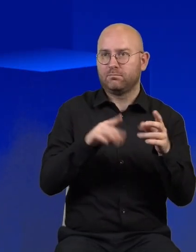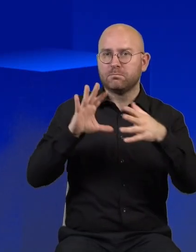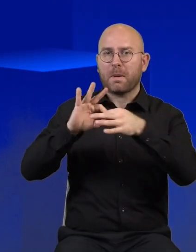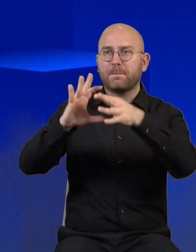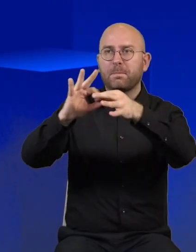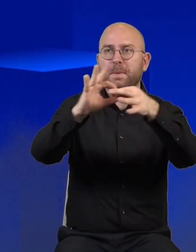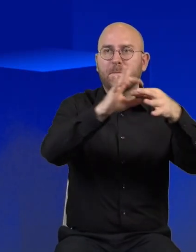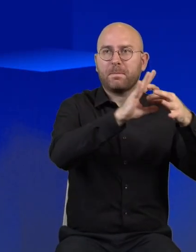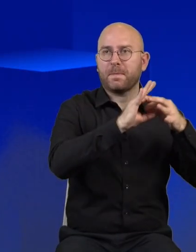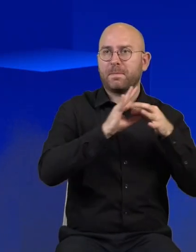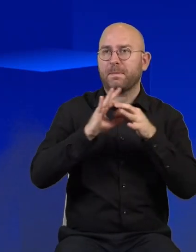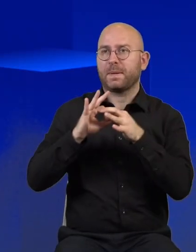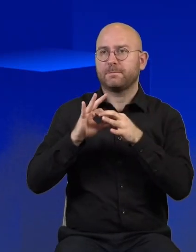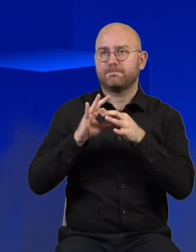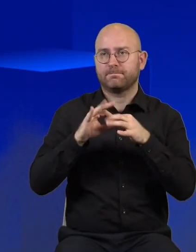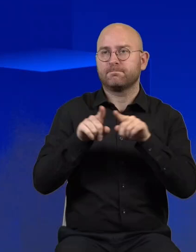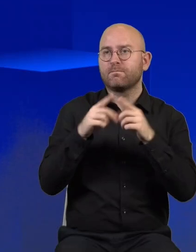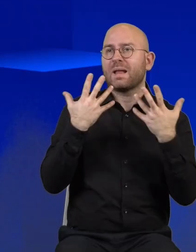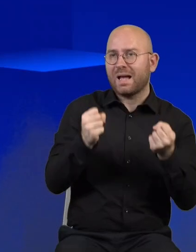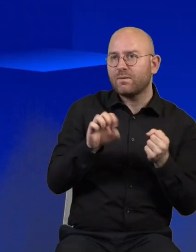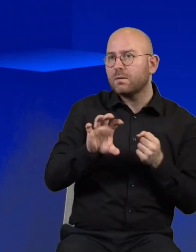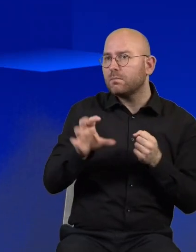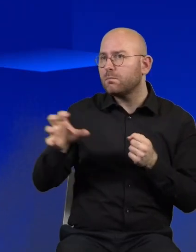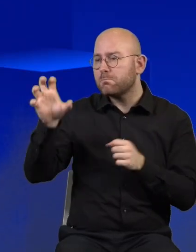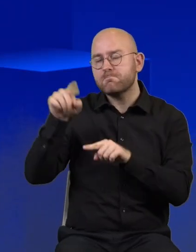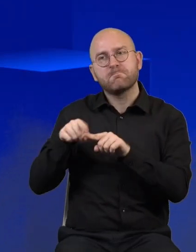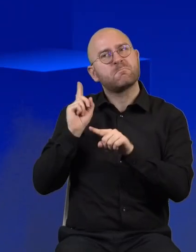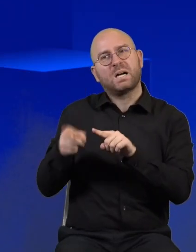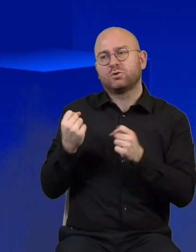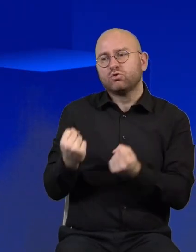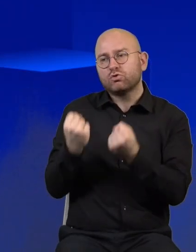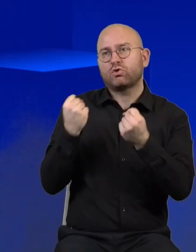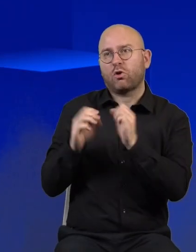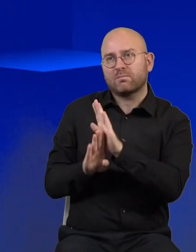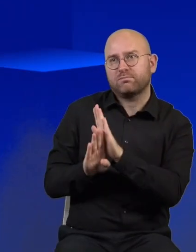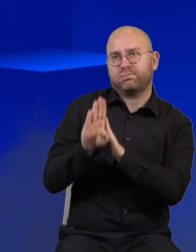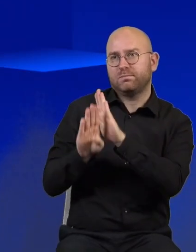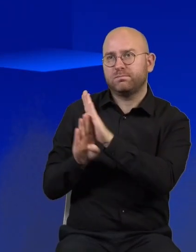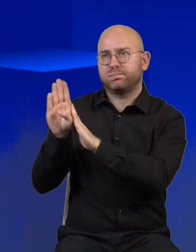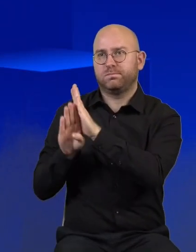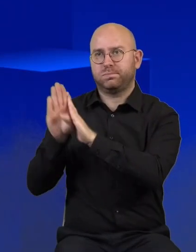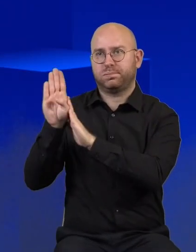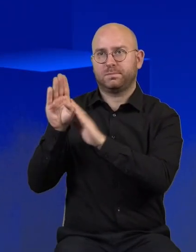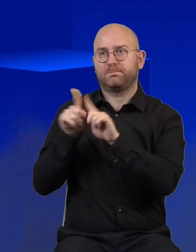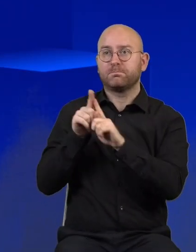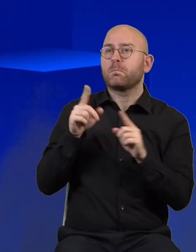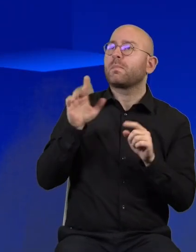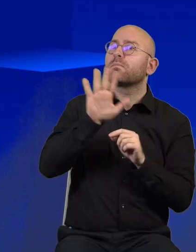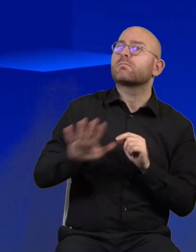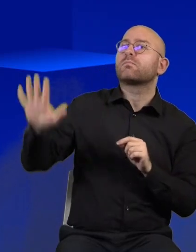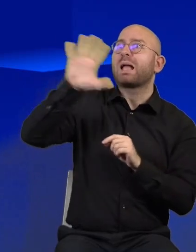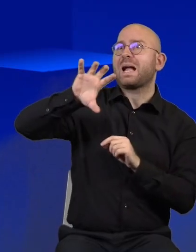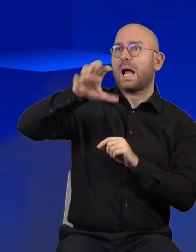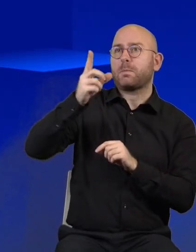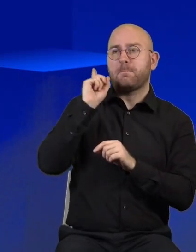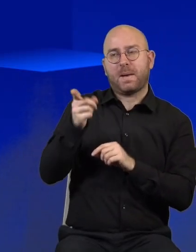Its performance is still poor compared with road who generates, of course, CO2 emissions,